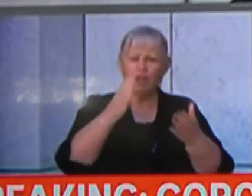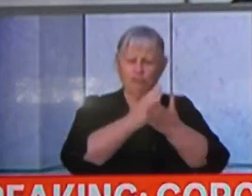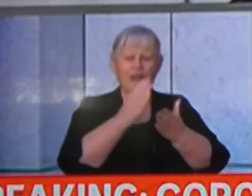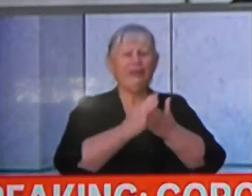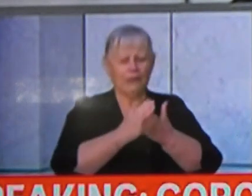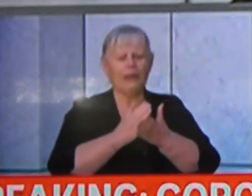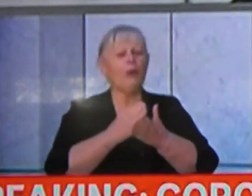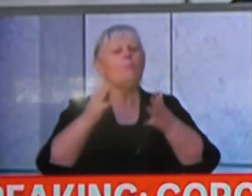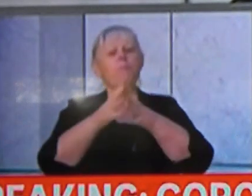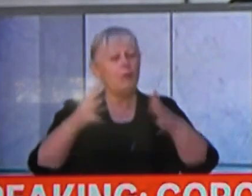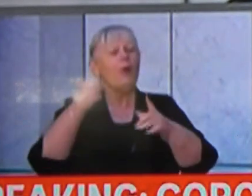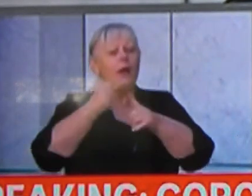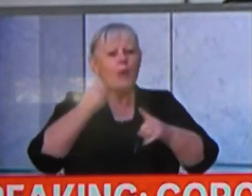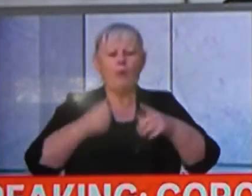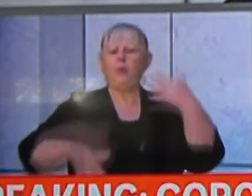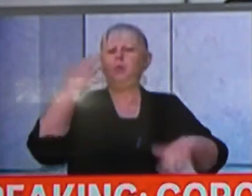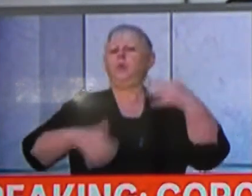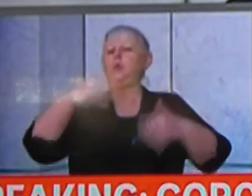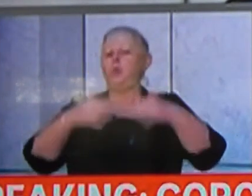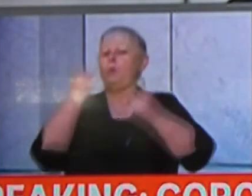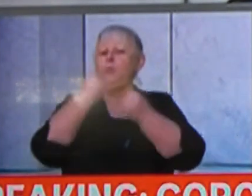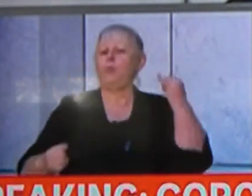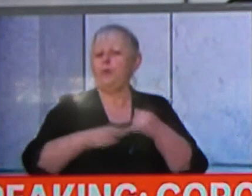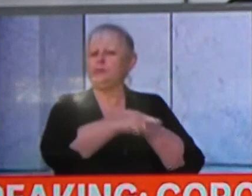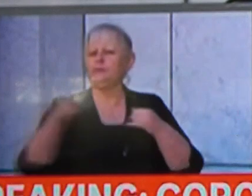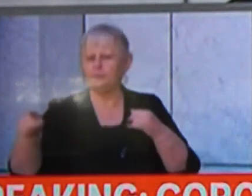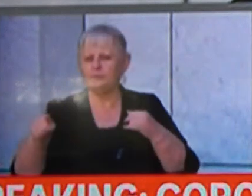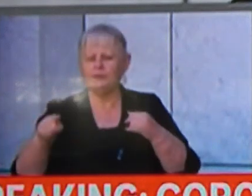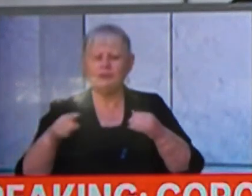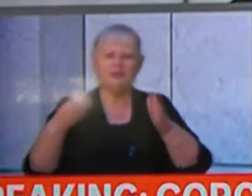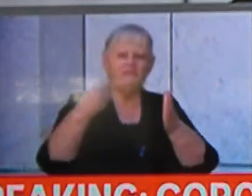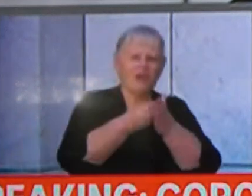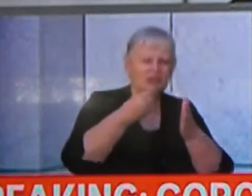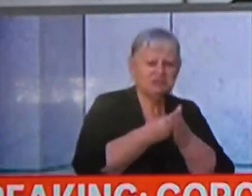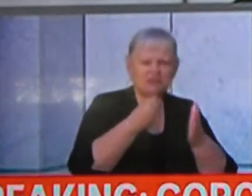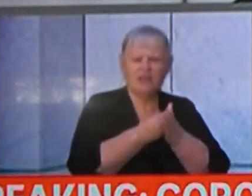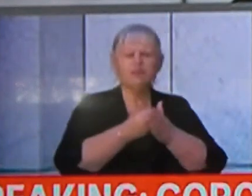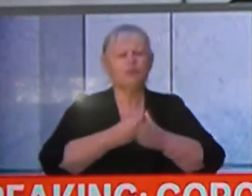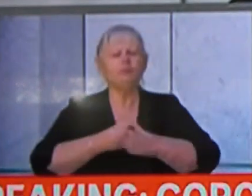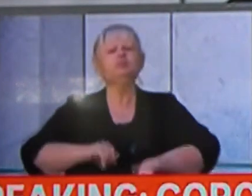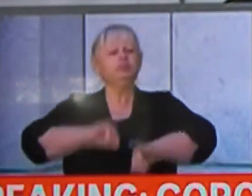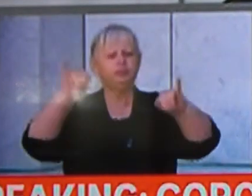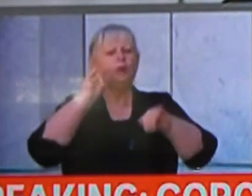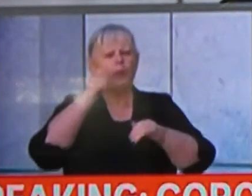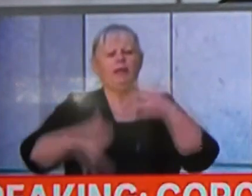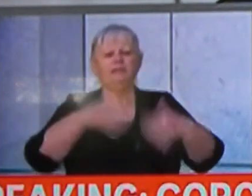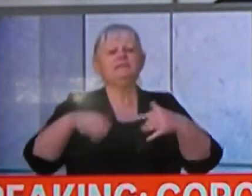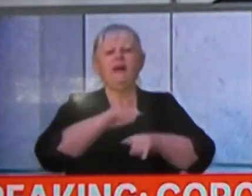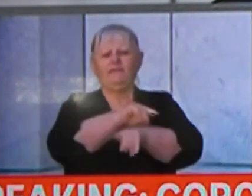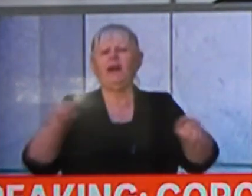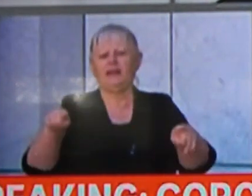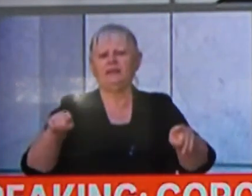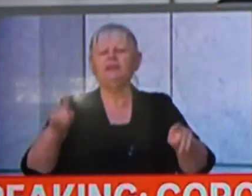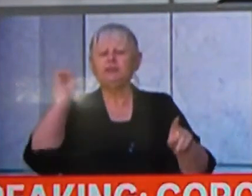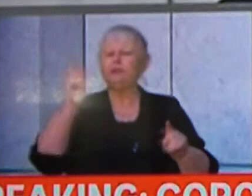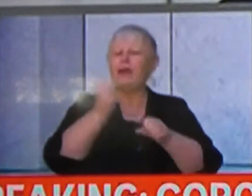line of the blows that we will experience, the economic blows we will experience as a result